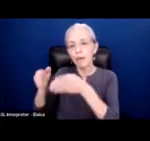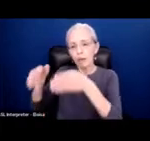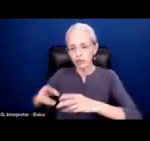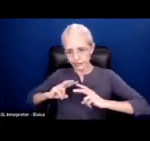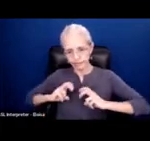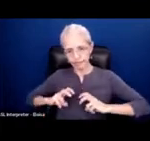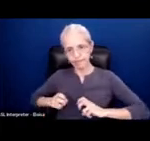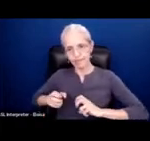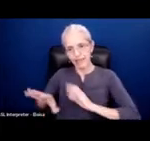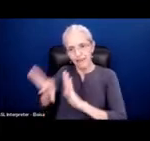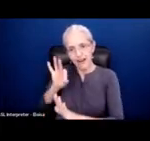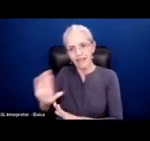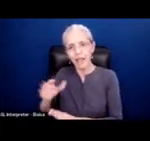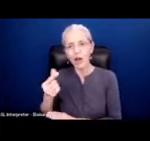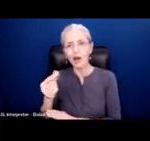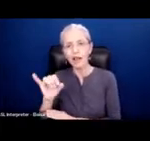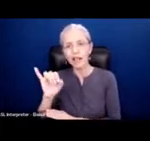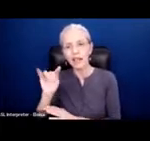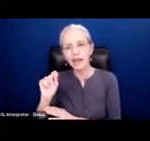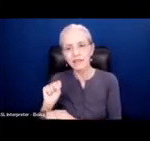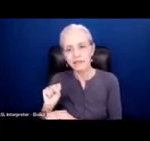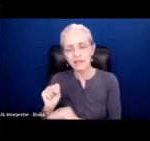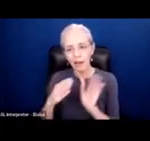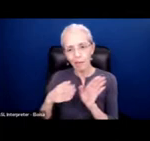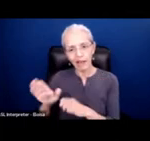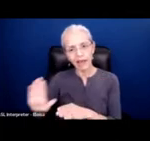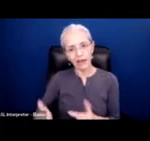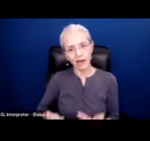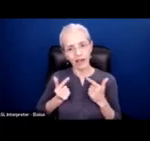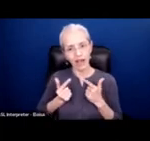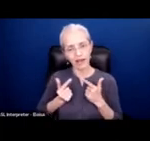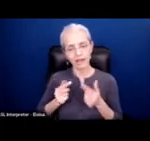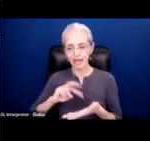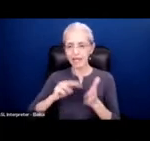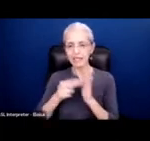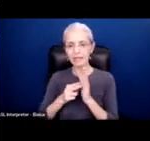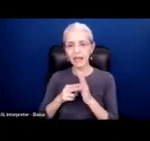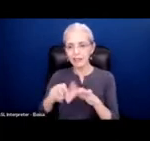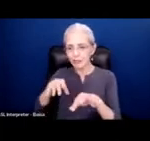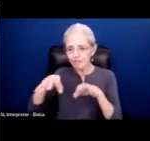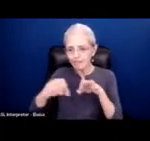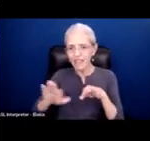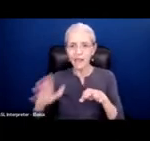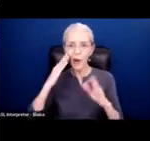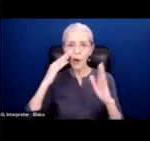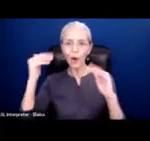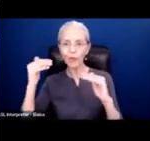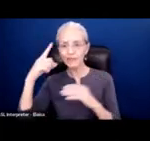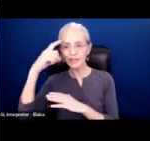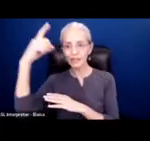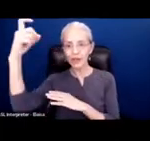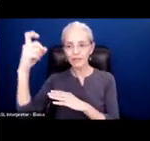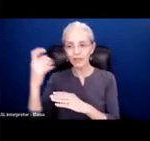gifts and plan their life. It's meant to define hopes and dreams, what is important